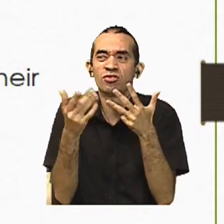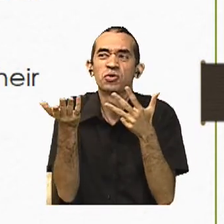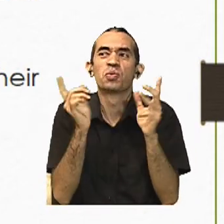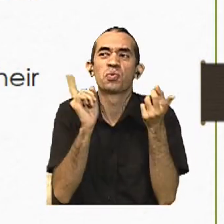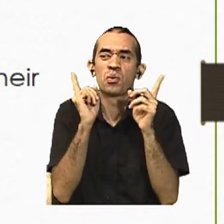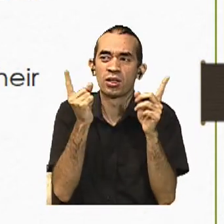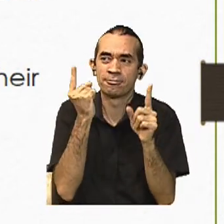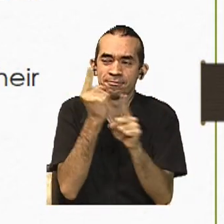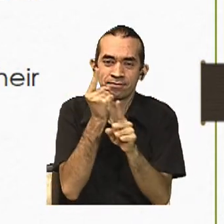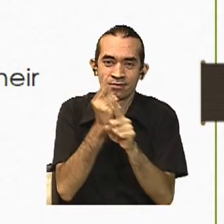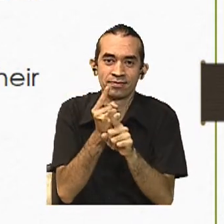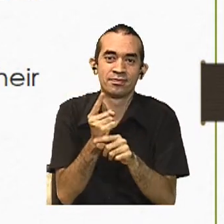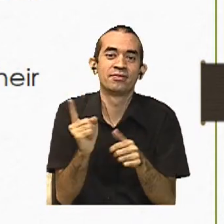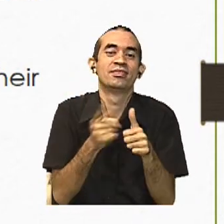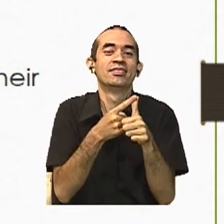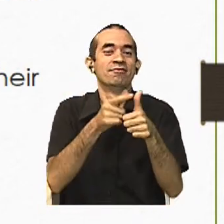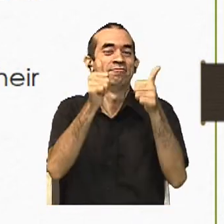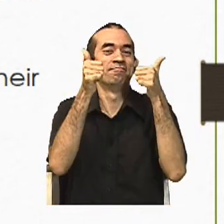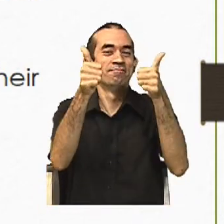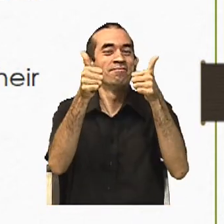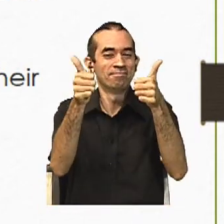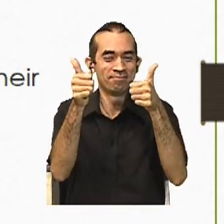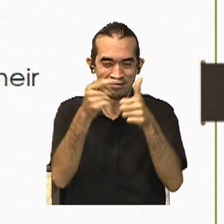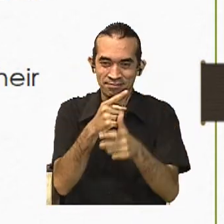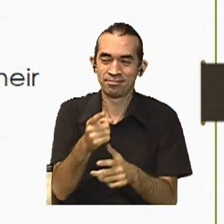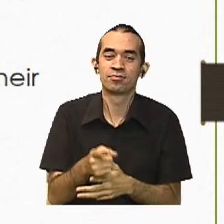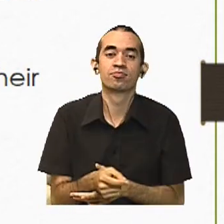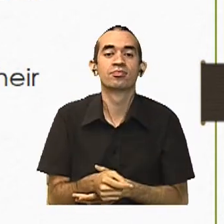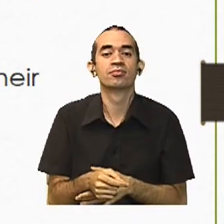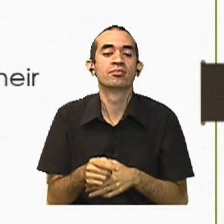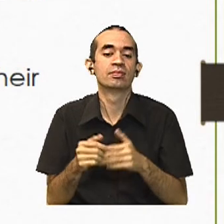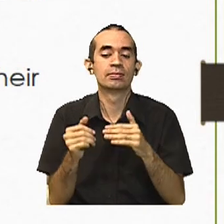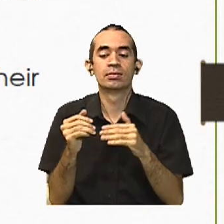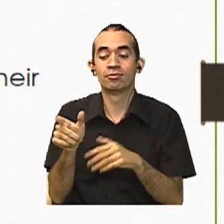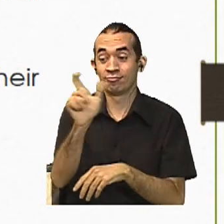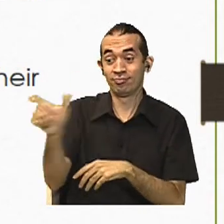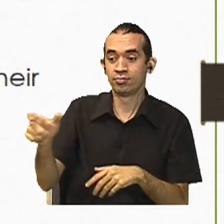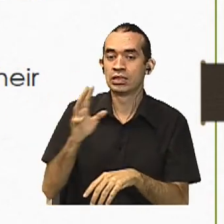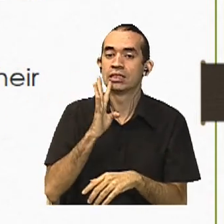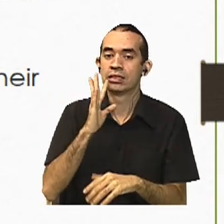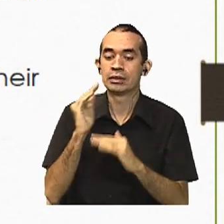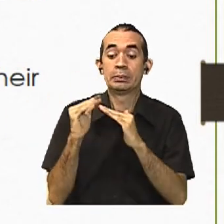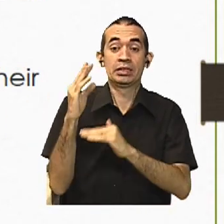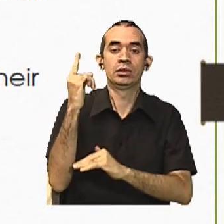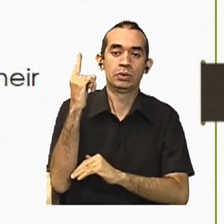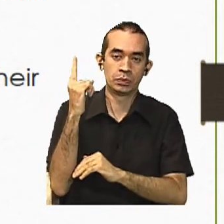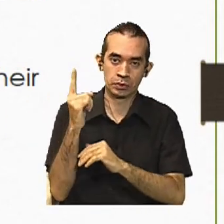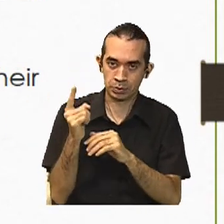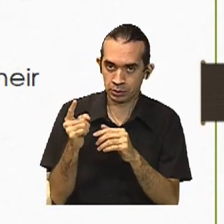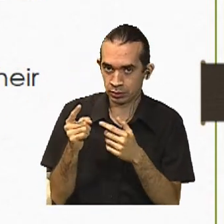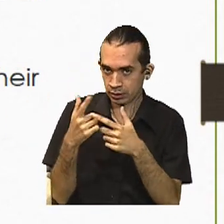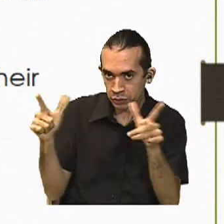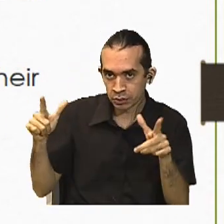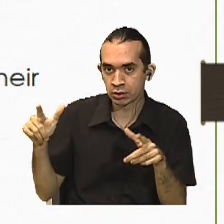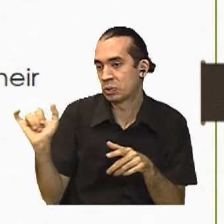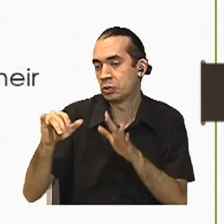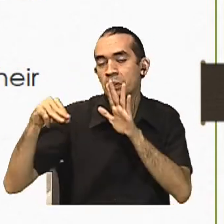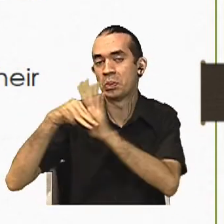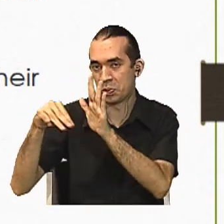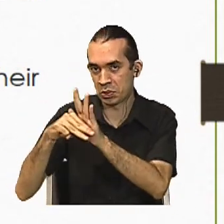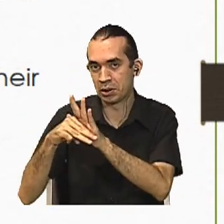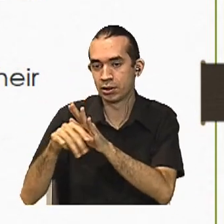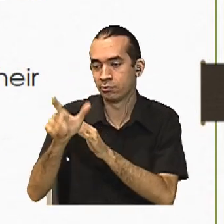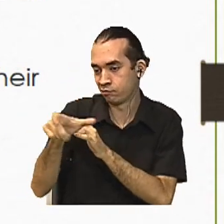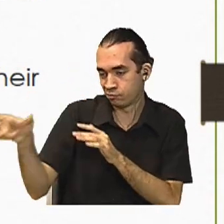the correct answer? Very good. It spoke more than one language as models. They took people